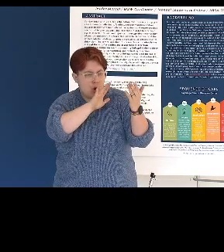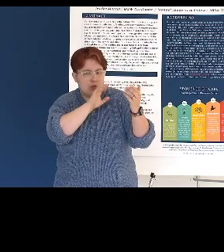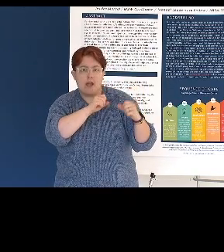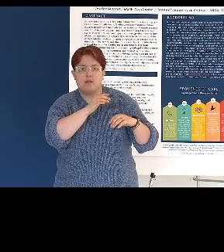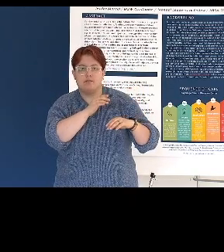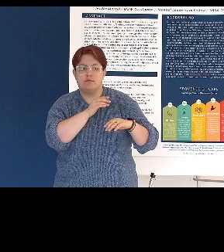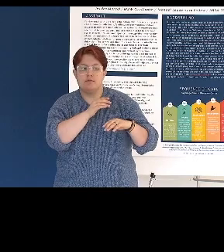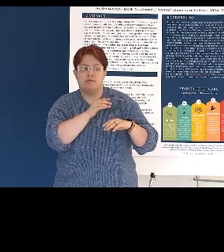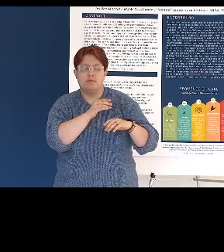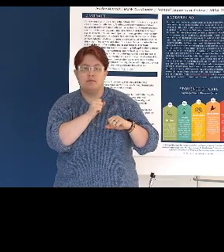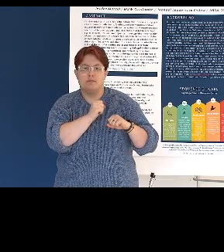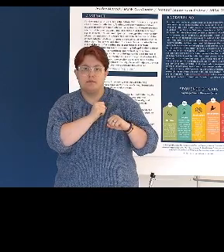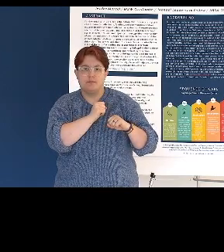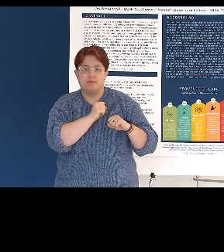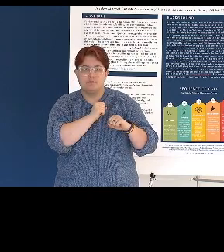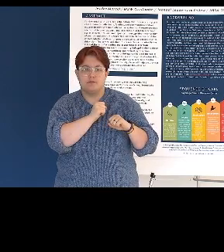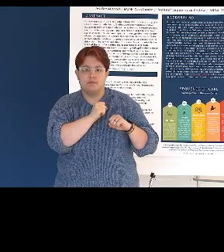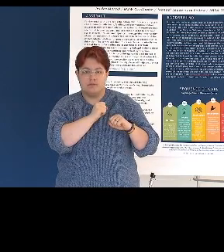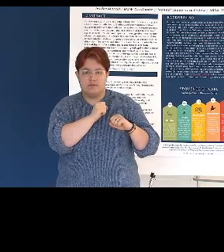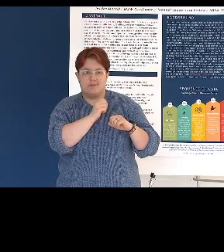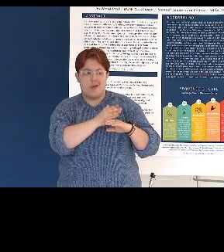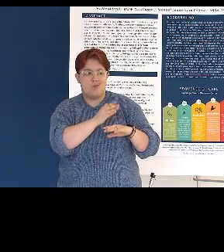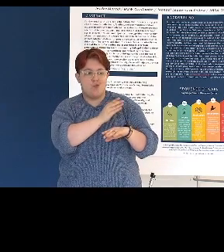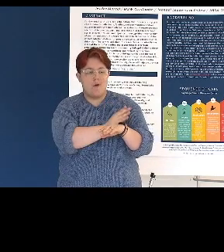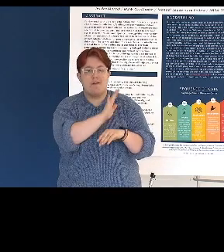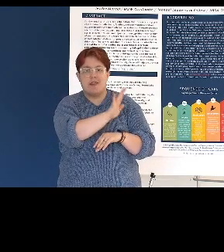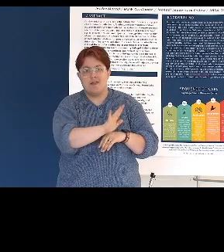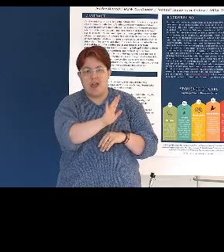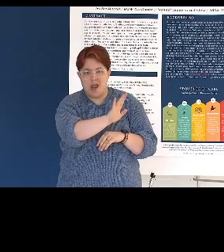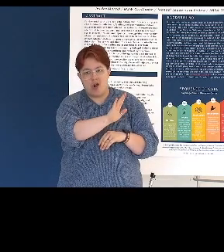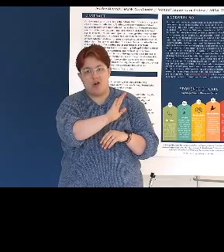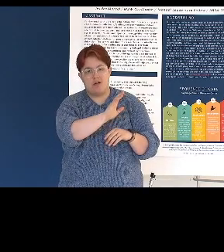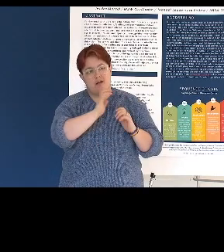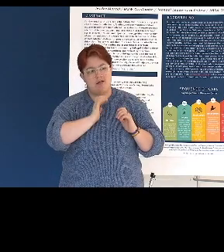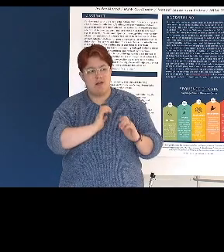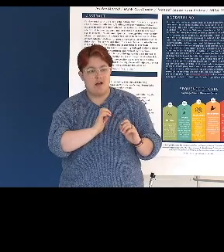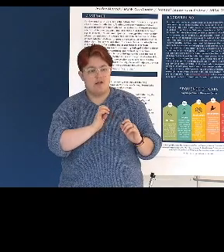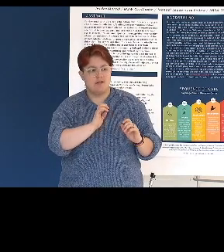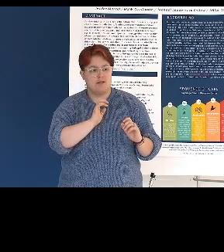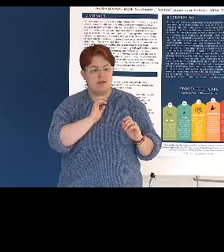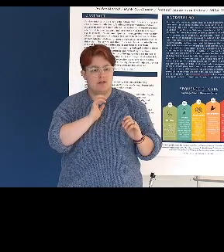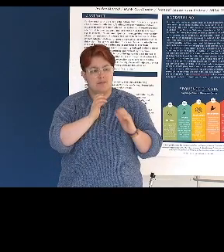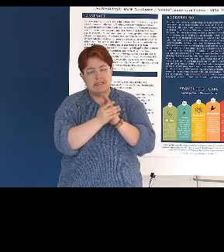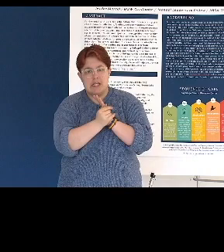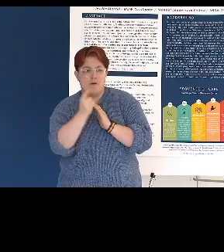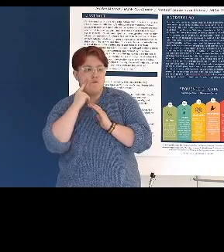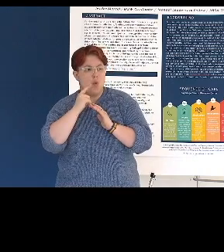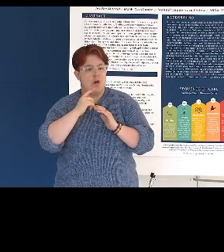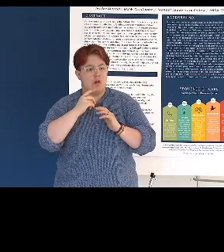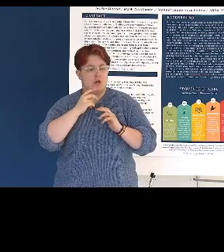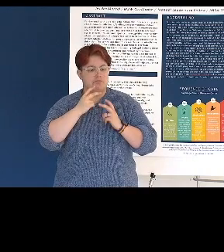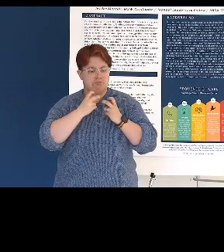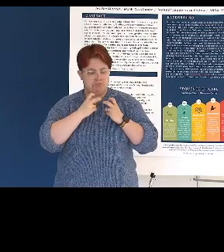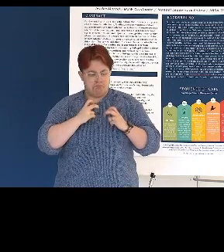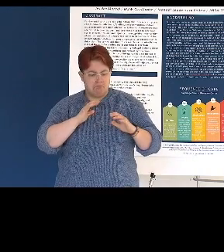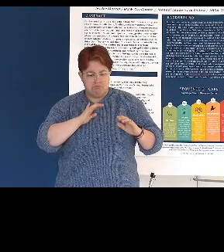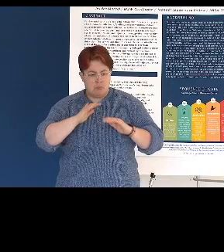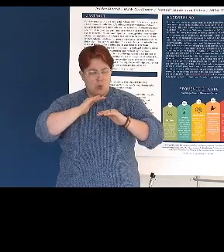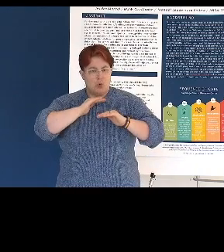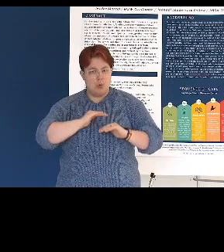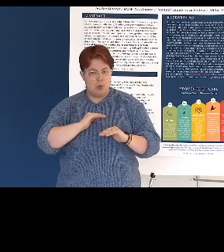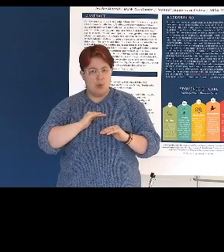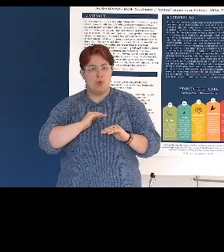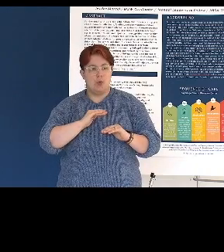clients' own embodied capacity for self-regulation and thereby increase their cognitive availability, which